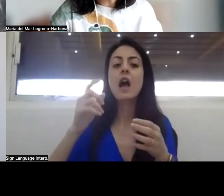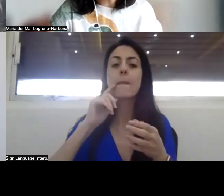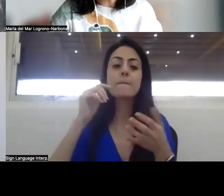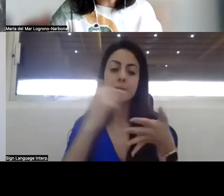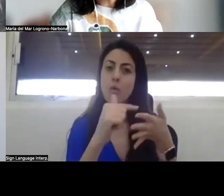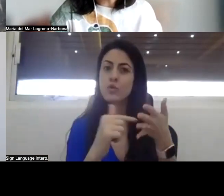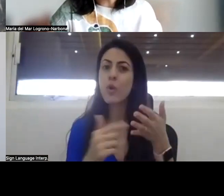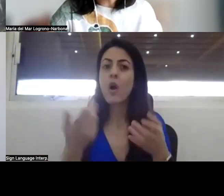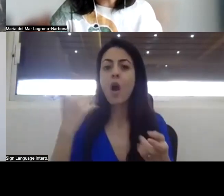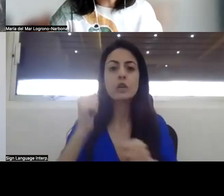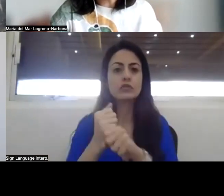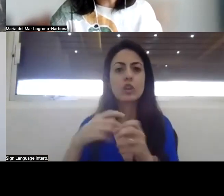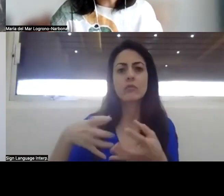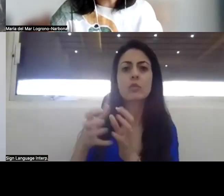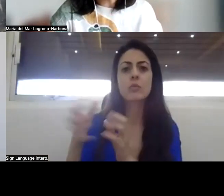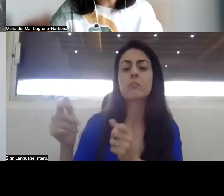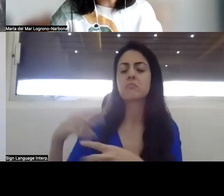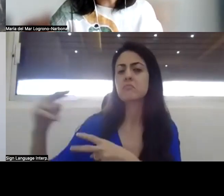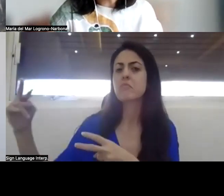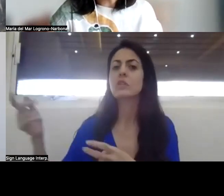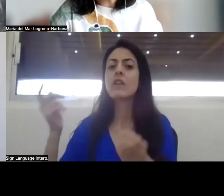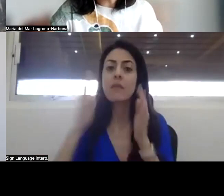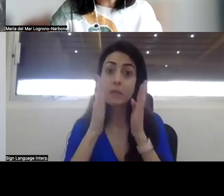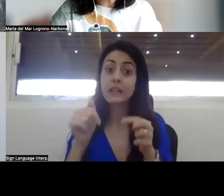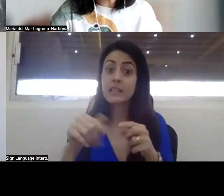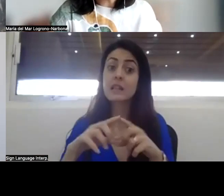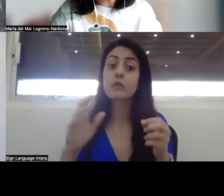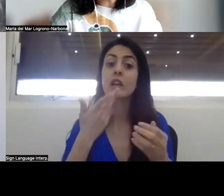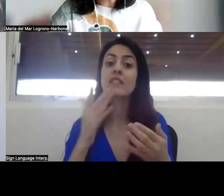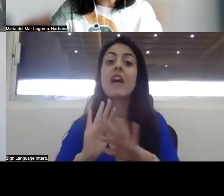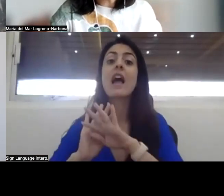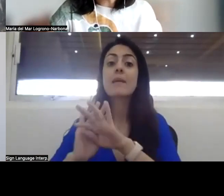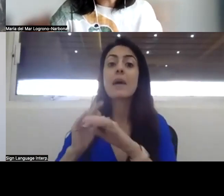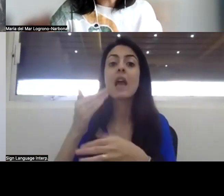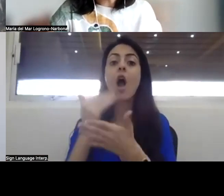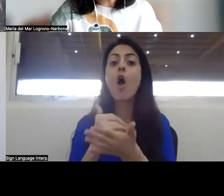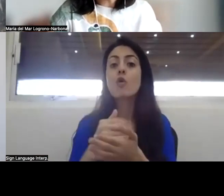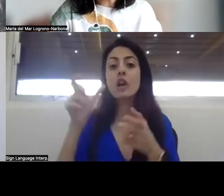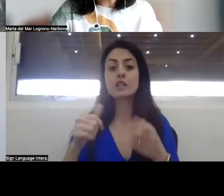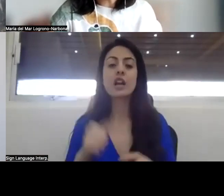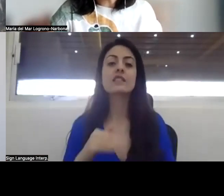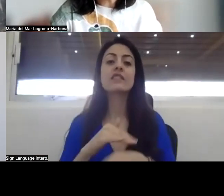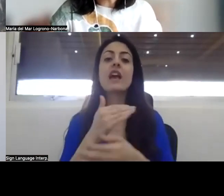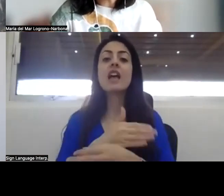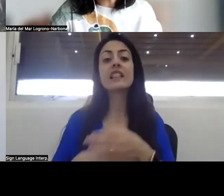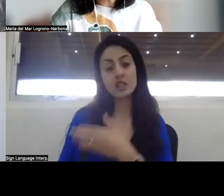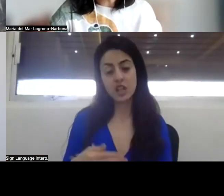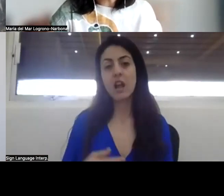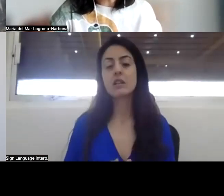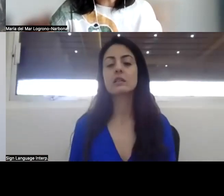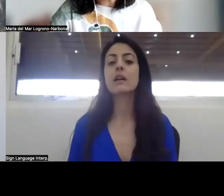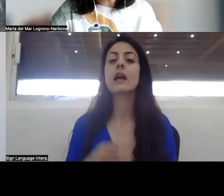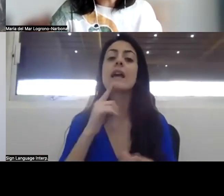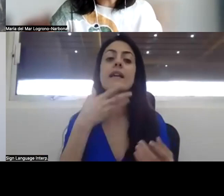a step closer toward transitioning away from the institutional care and towards effective inclusion of persons with disabilities in